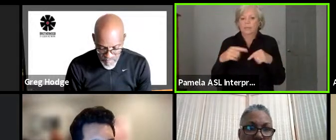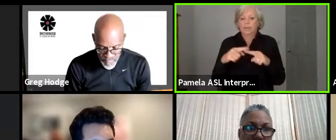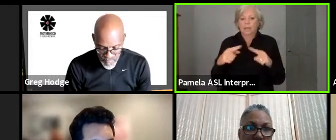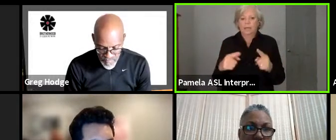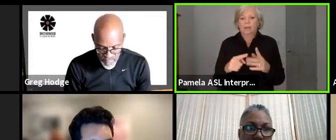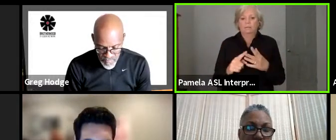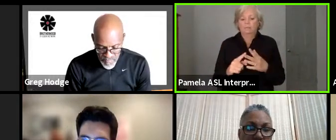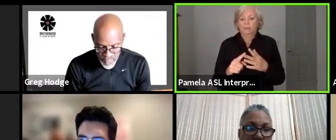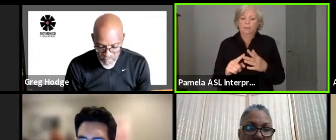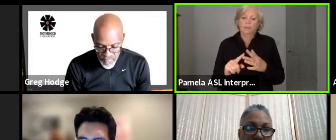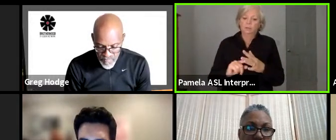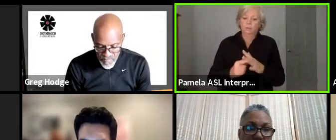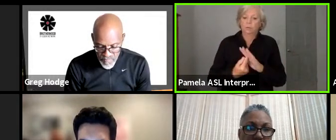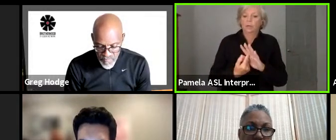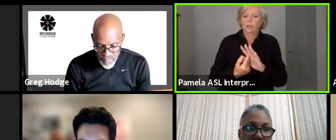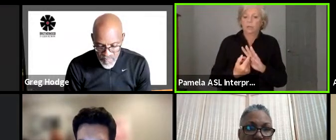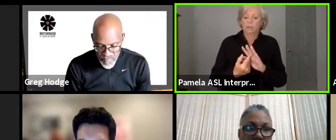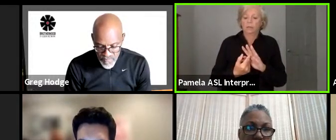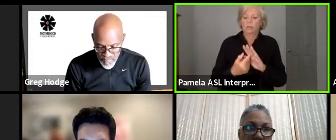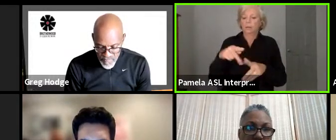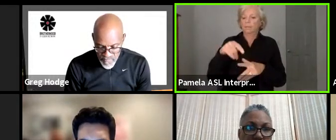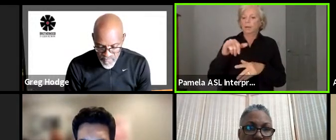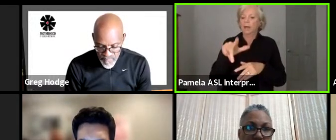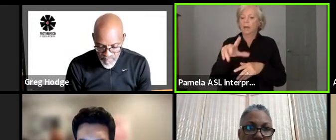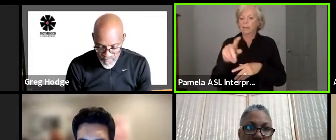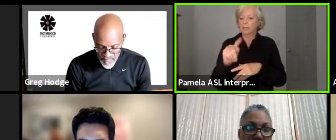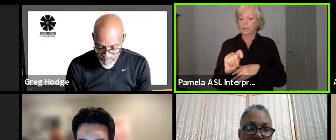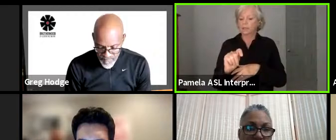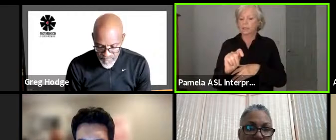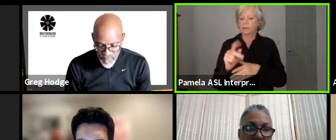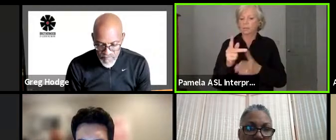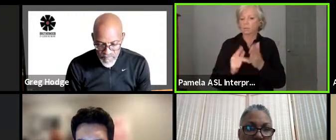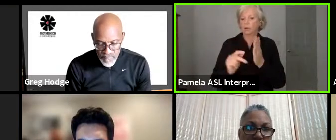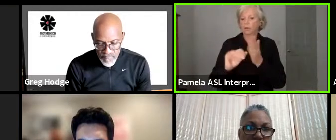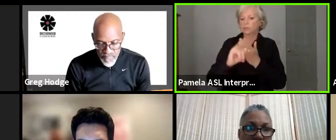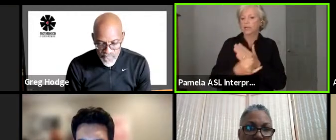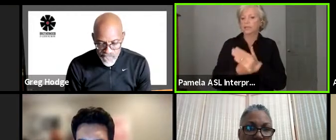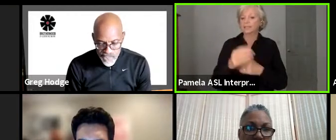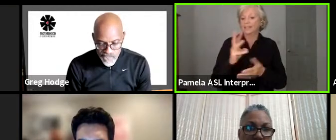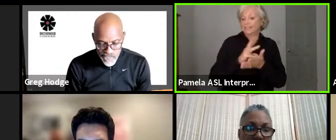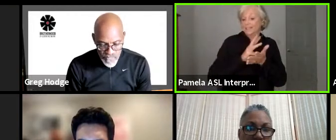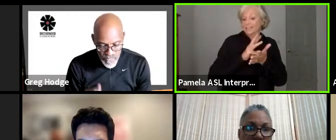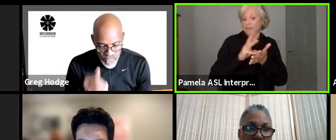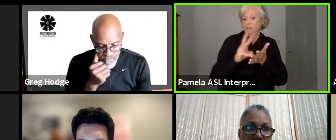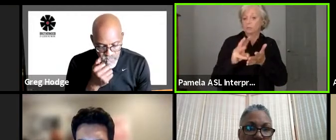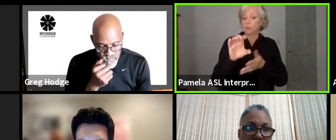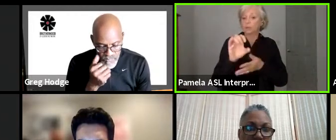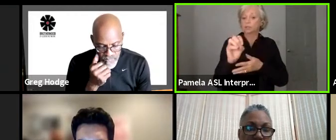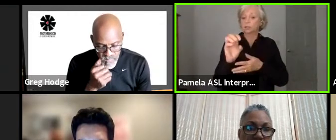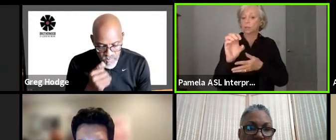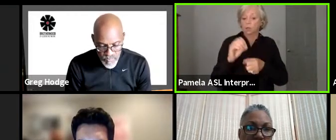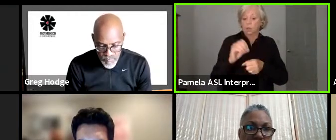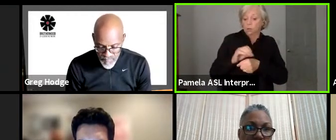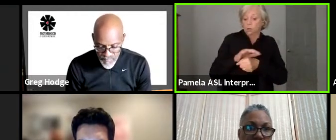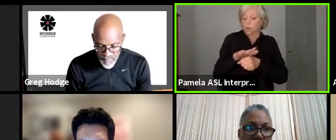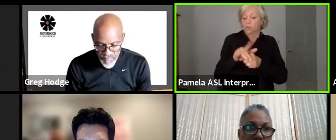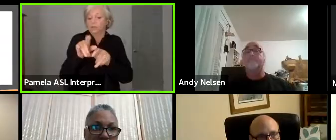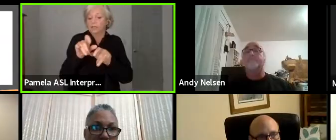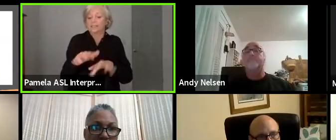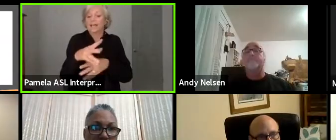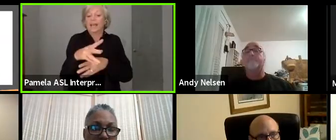would provide 6 weeks of COVID testing in a kit for people that do not